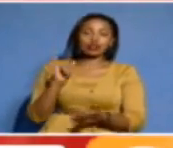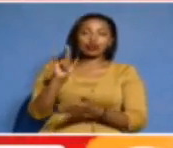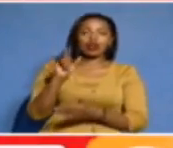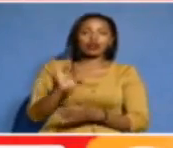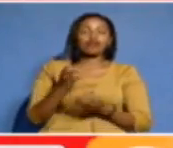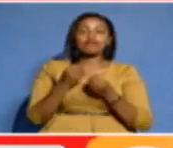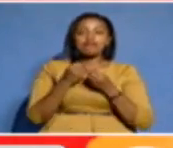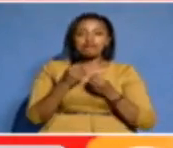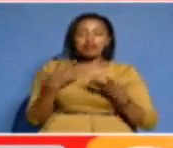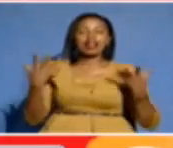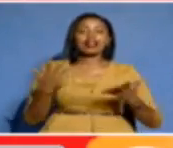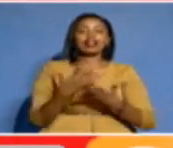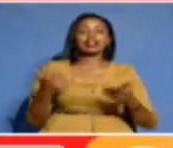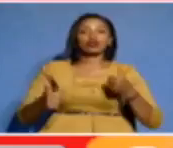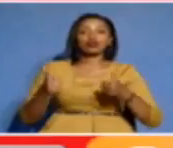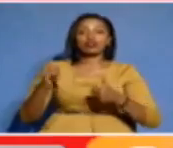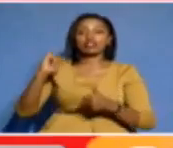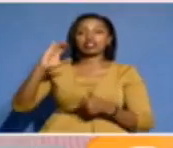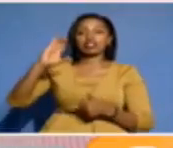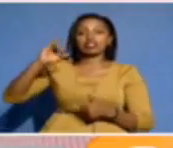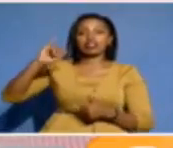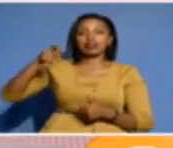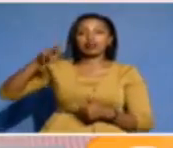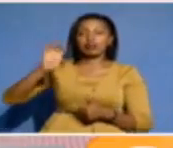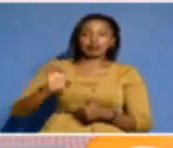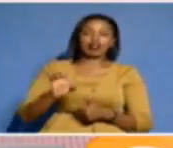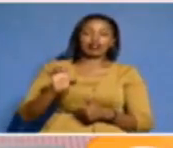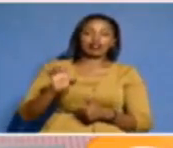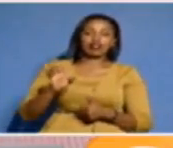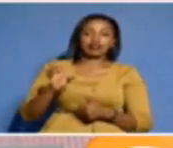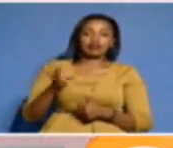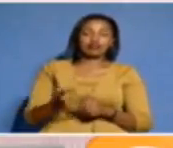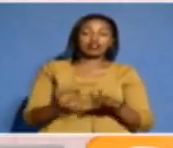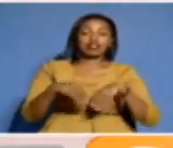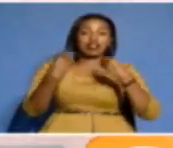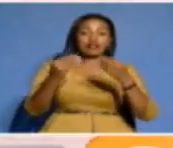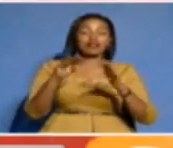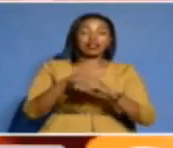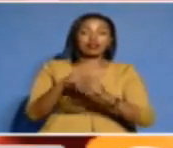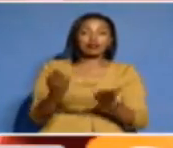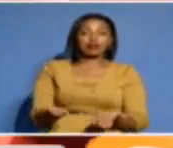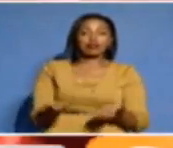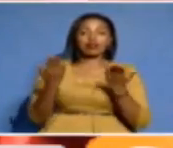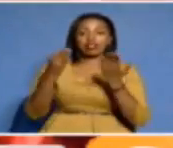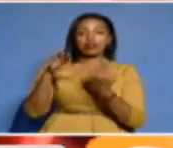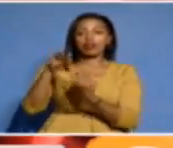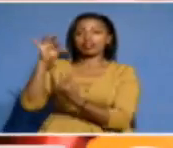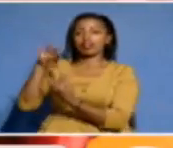ICIPE aimed at promoting alternative foods in the country.